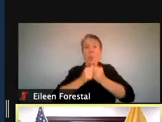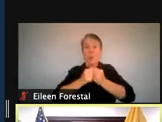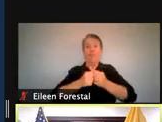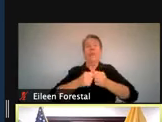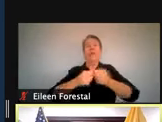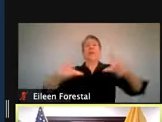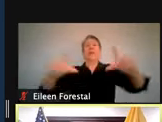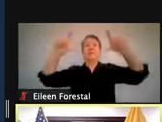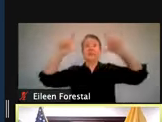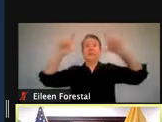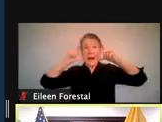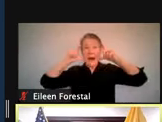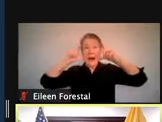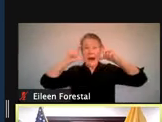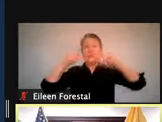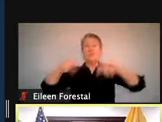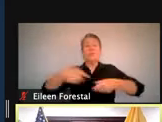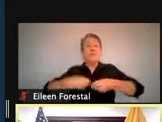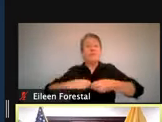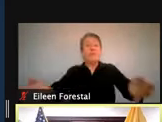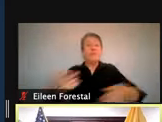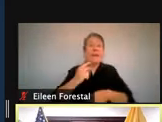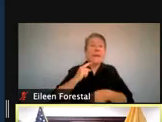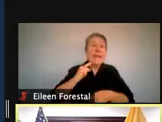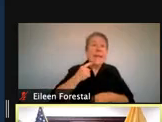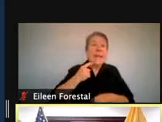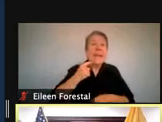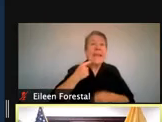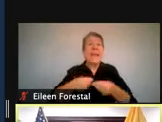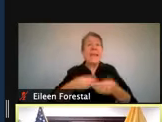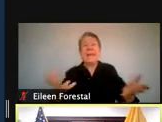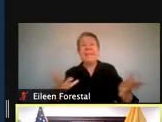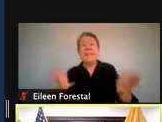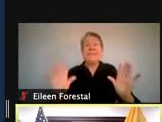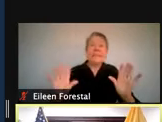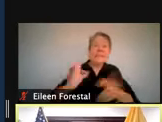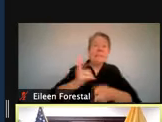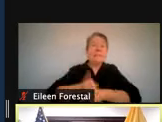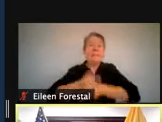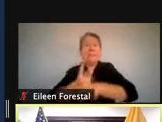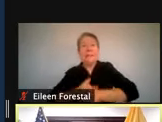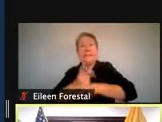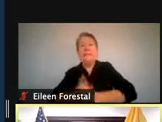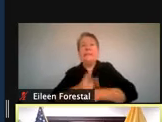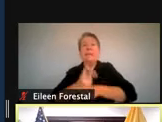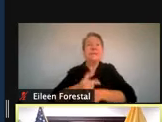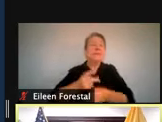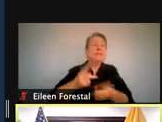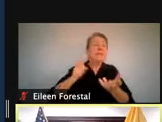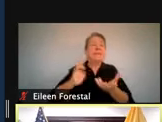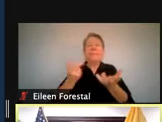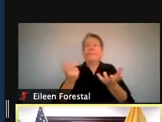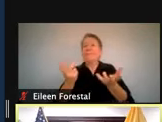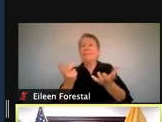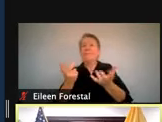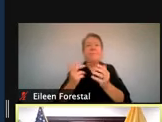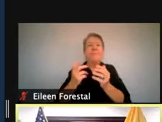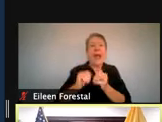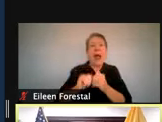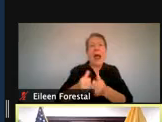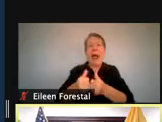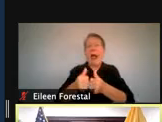we ask you to arrange your treats in such a way that they can be quickly and safely accessed without multiple